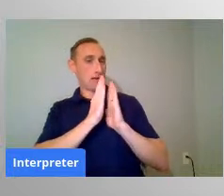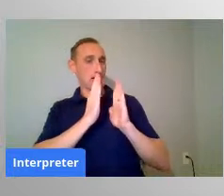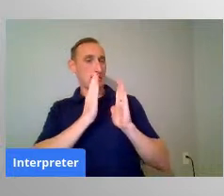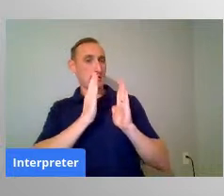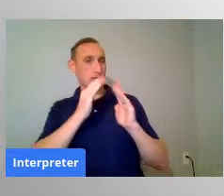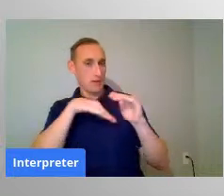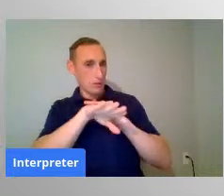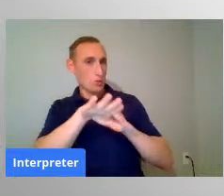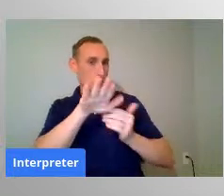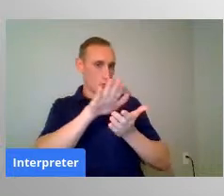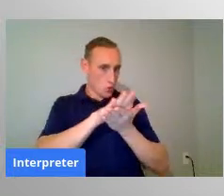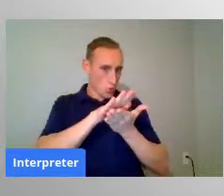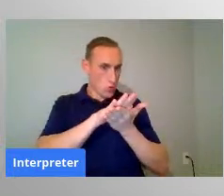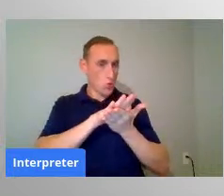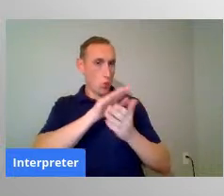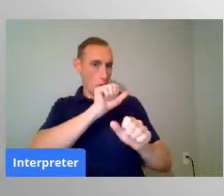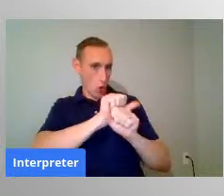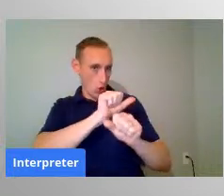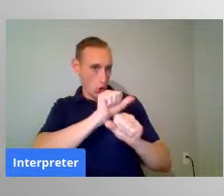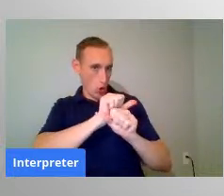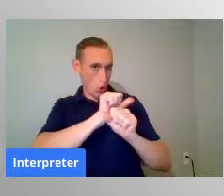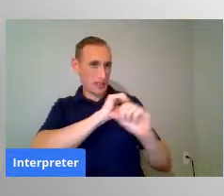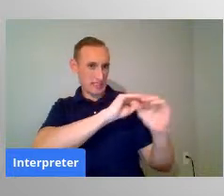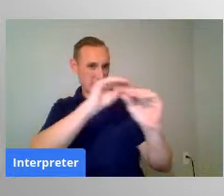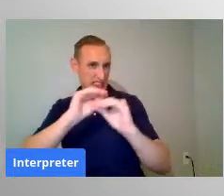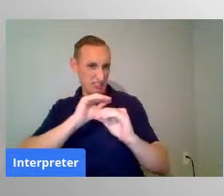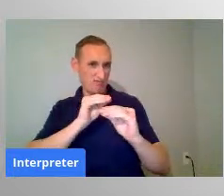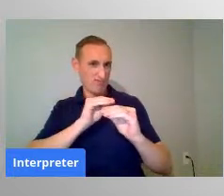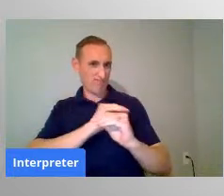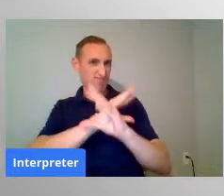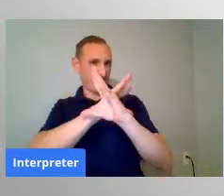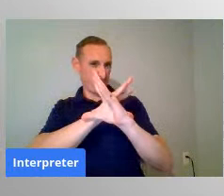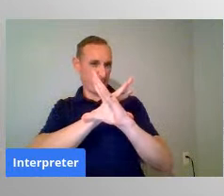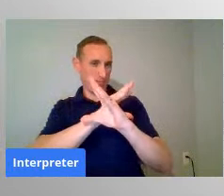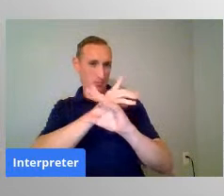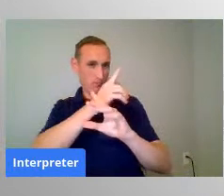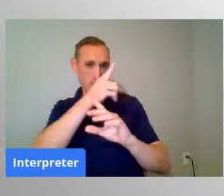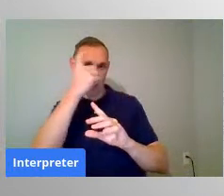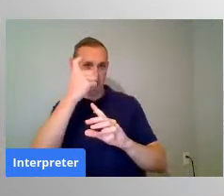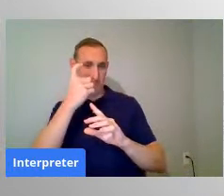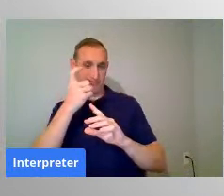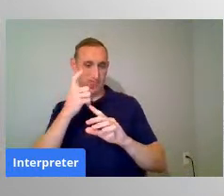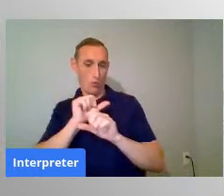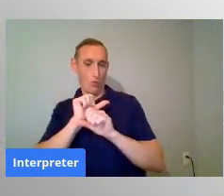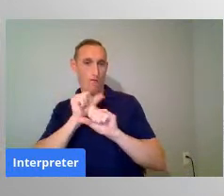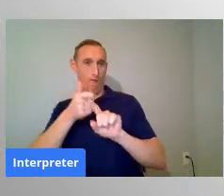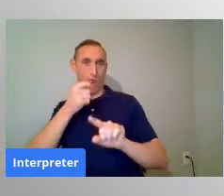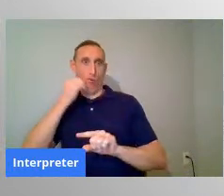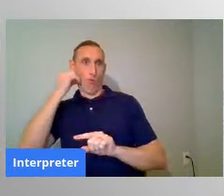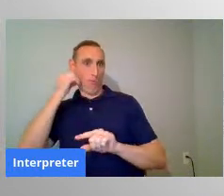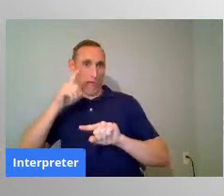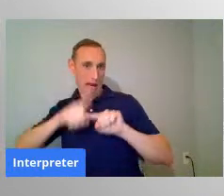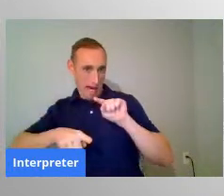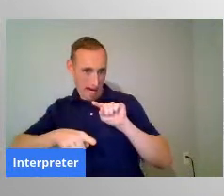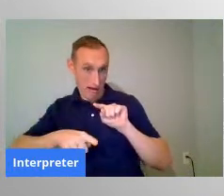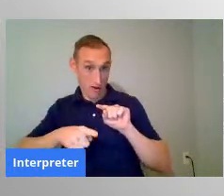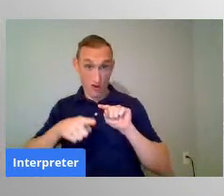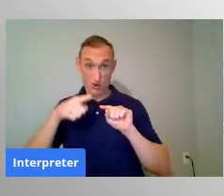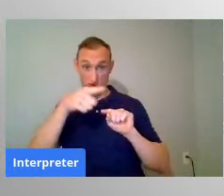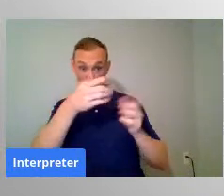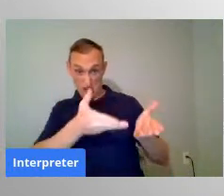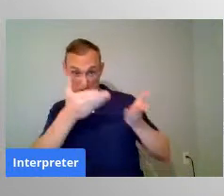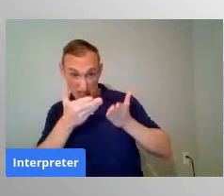they can't do their jobs from home. If you're suggesting that some people are required to be